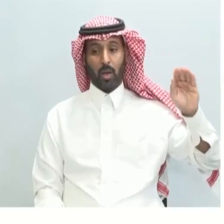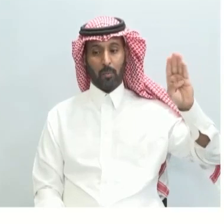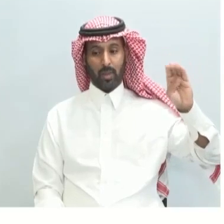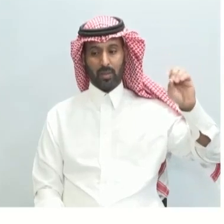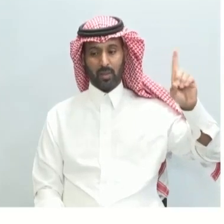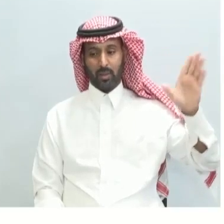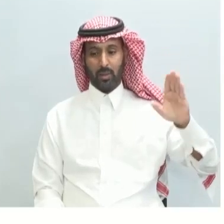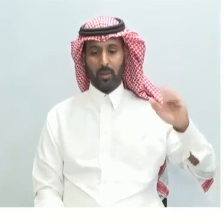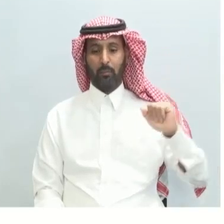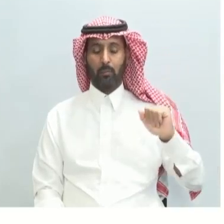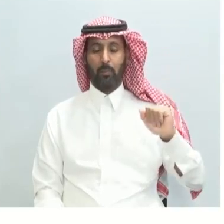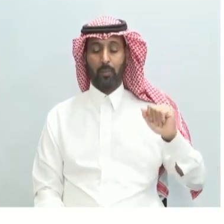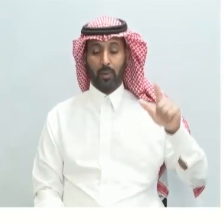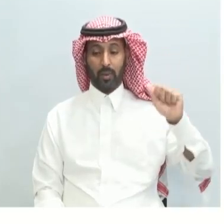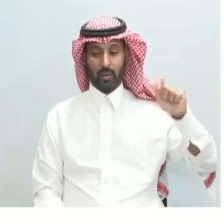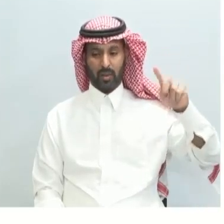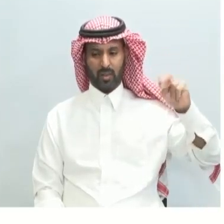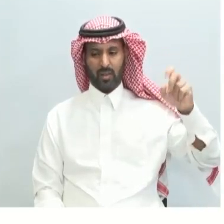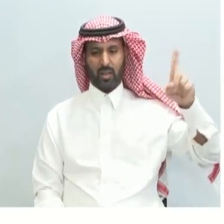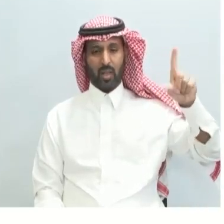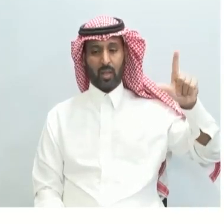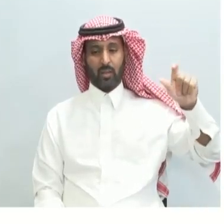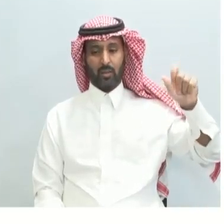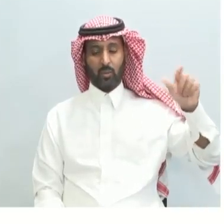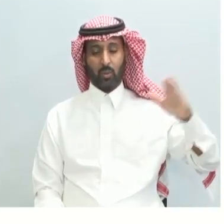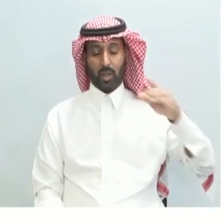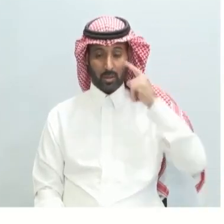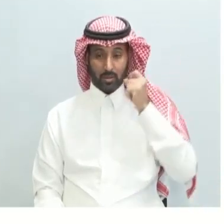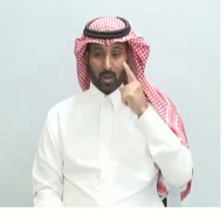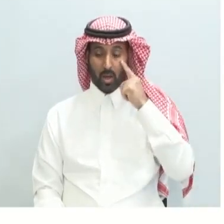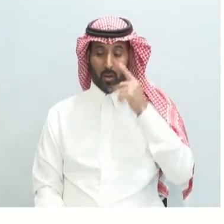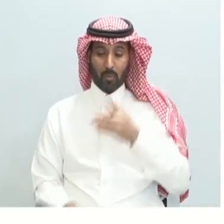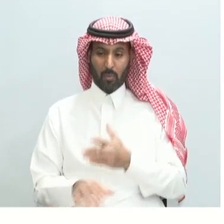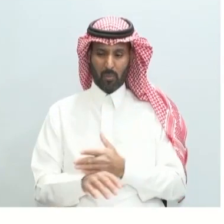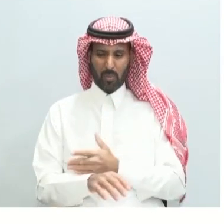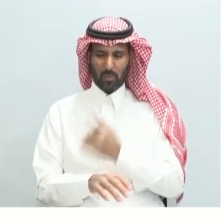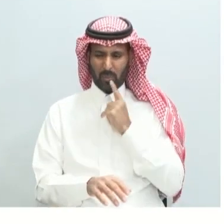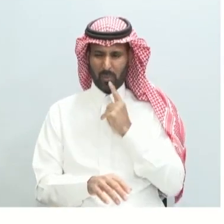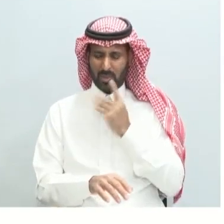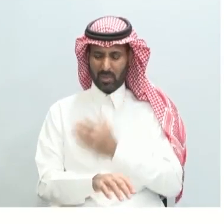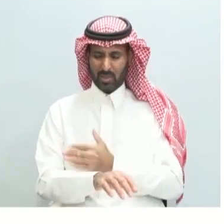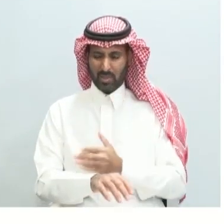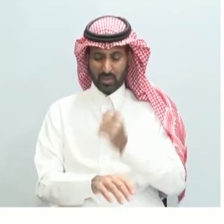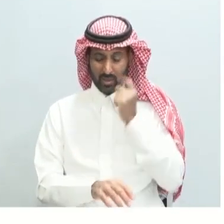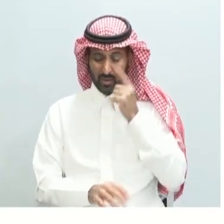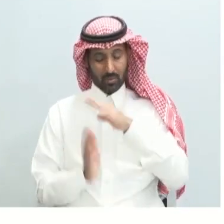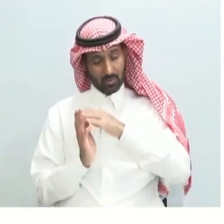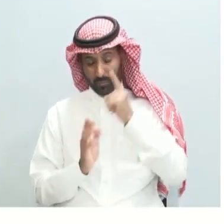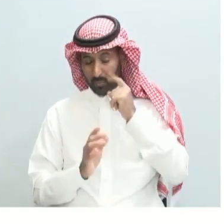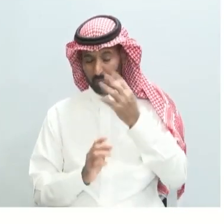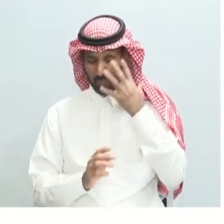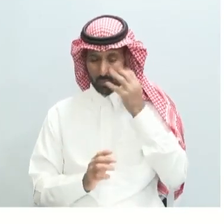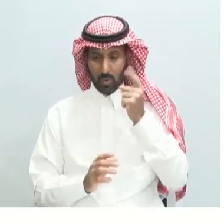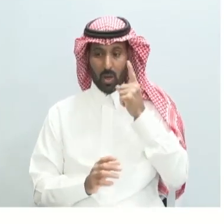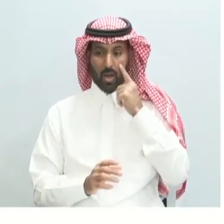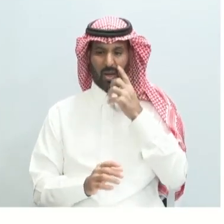Late to bed and late to rise makes you sleepy,